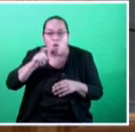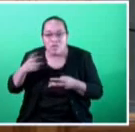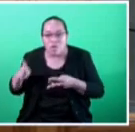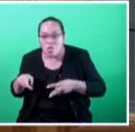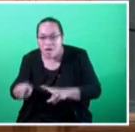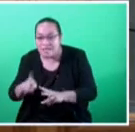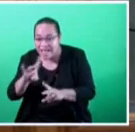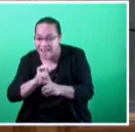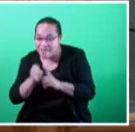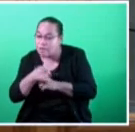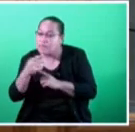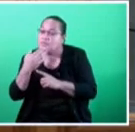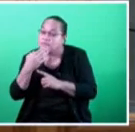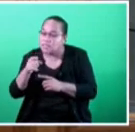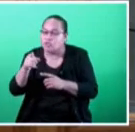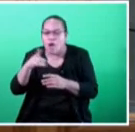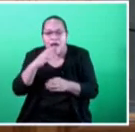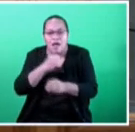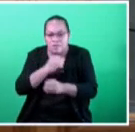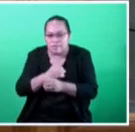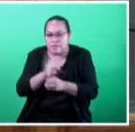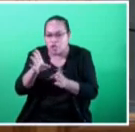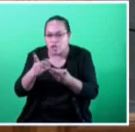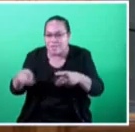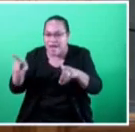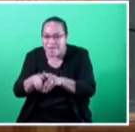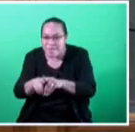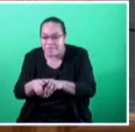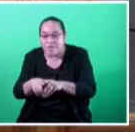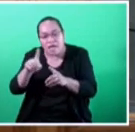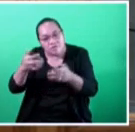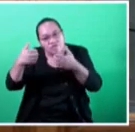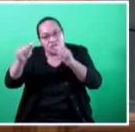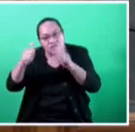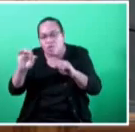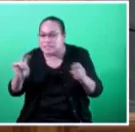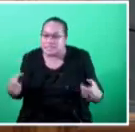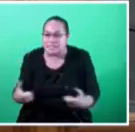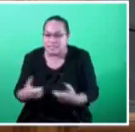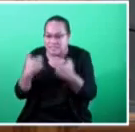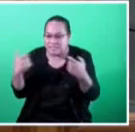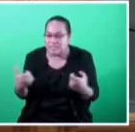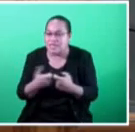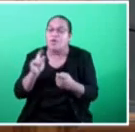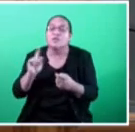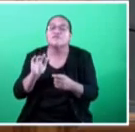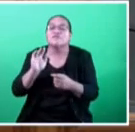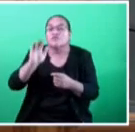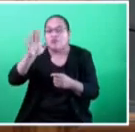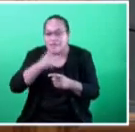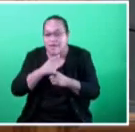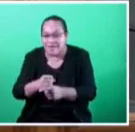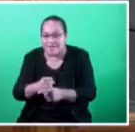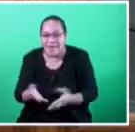and Environment to take us through the operations at Department of Waterways, its achievements, challenges and intended future direction.